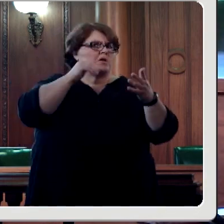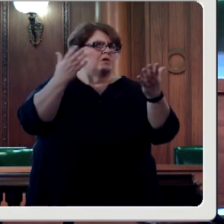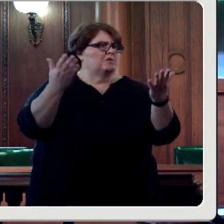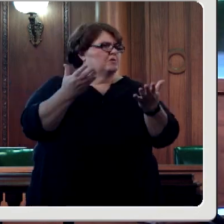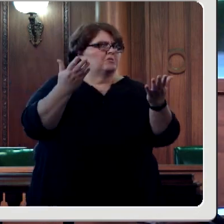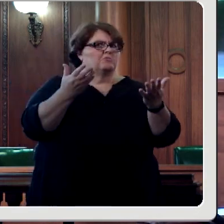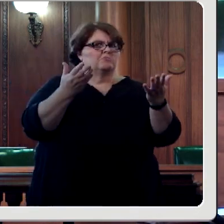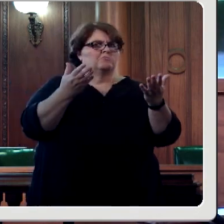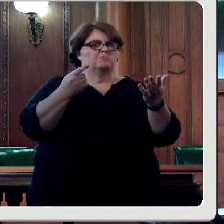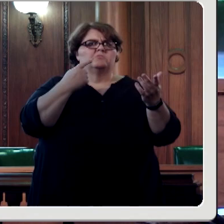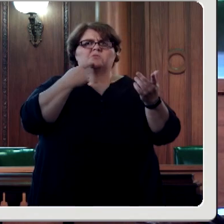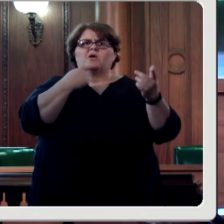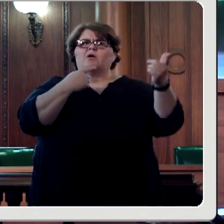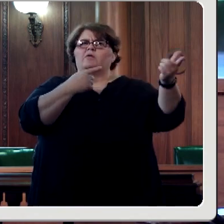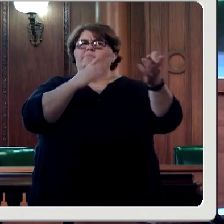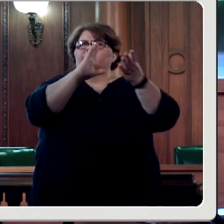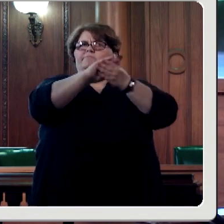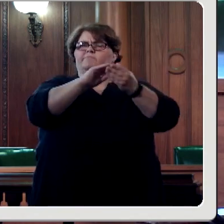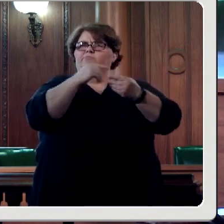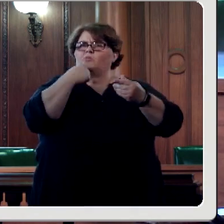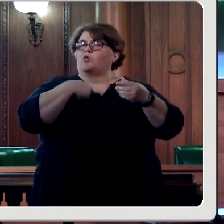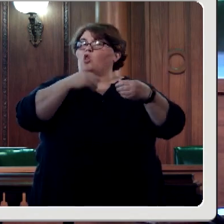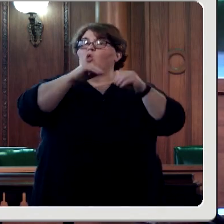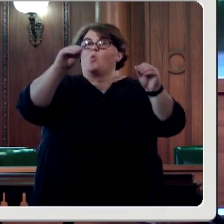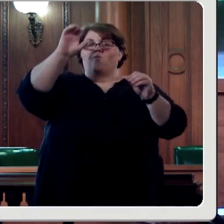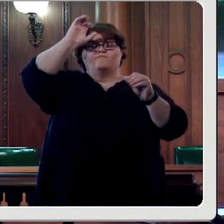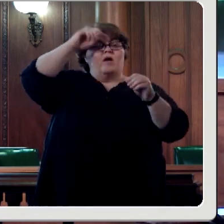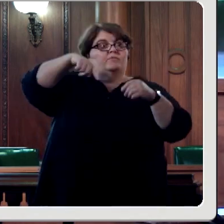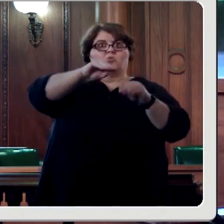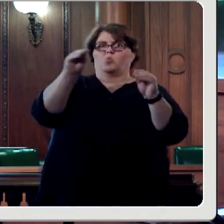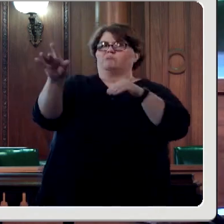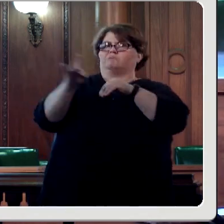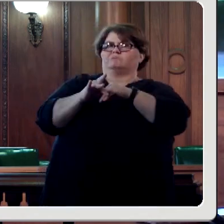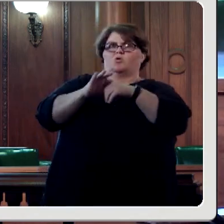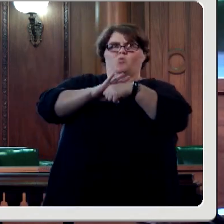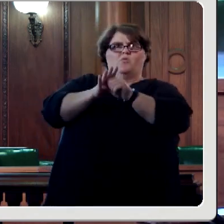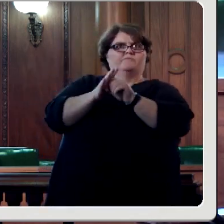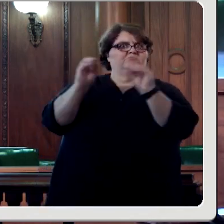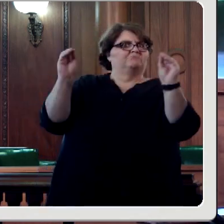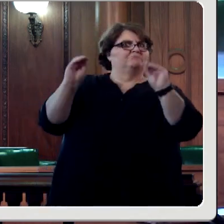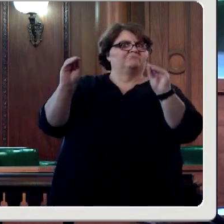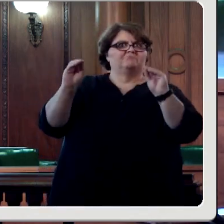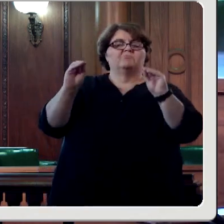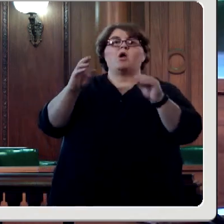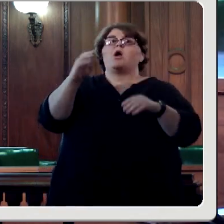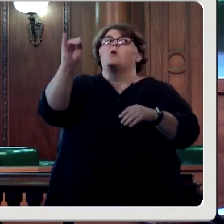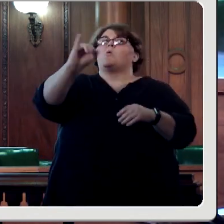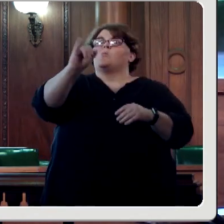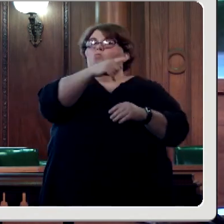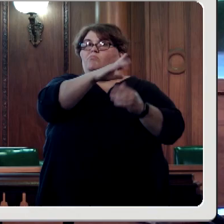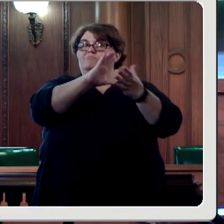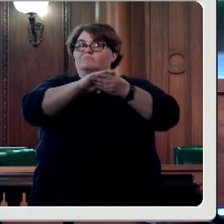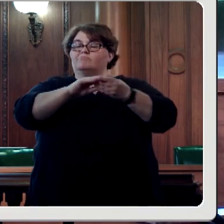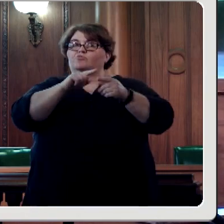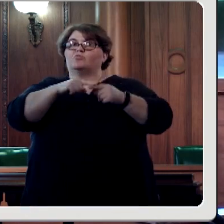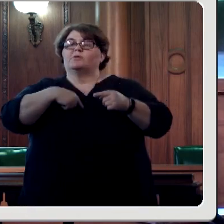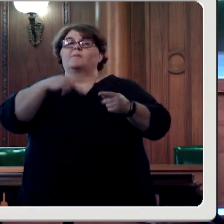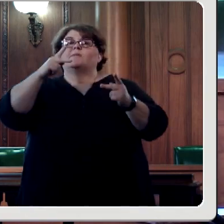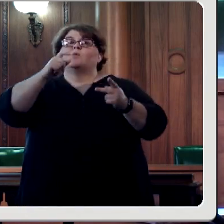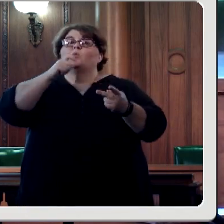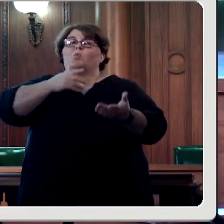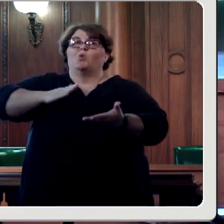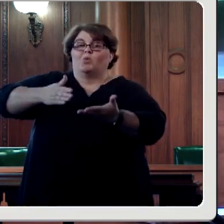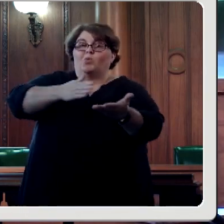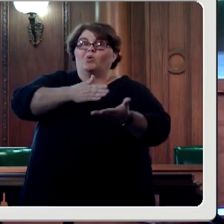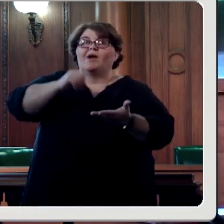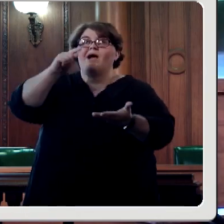people wearing loose clothing, and it gets caught on fire. So police and fire have been responding to that. So to each and every